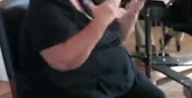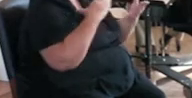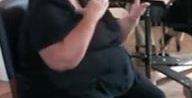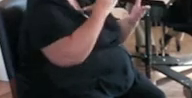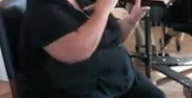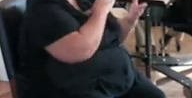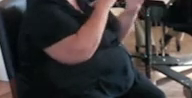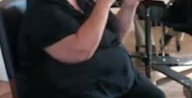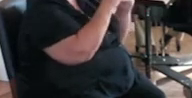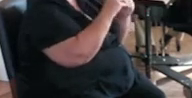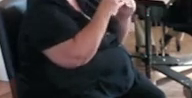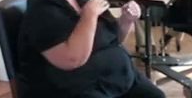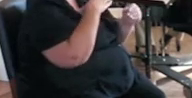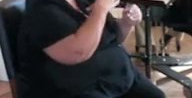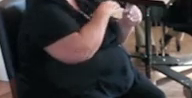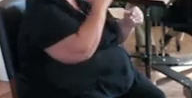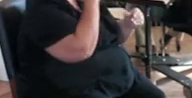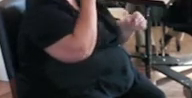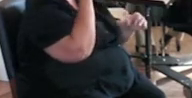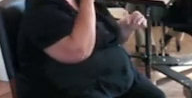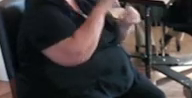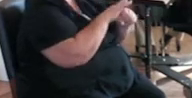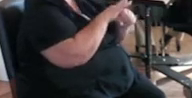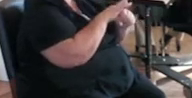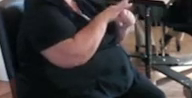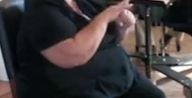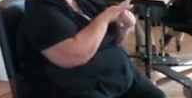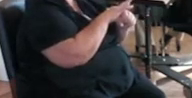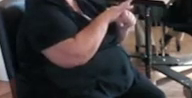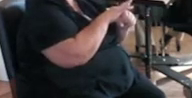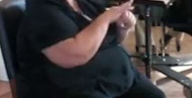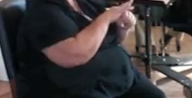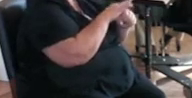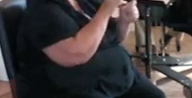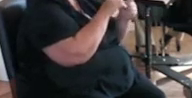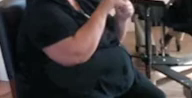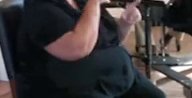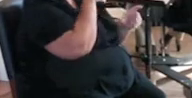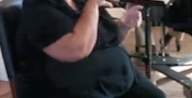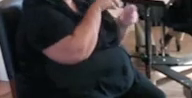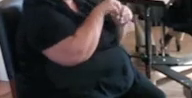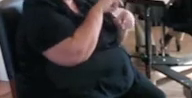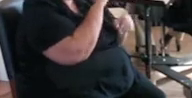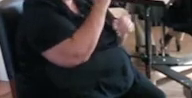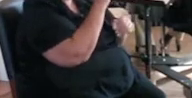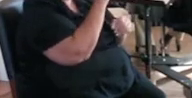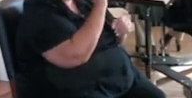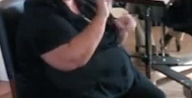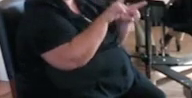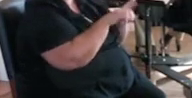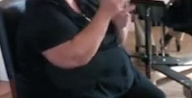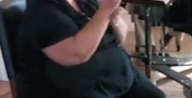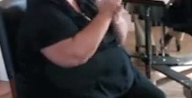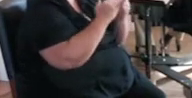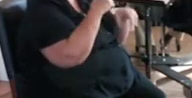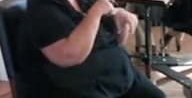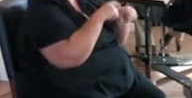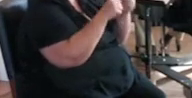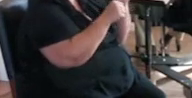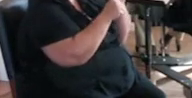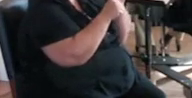council will be voting to include Judy as a part-time assistant pastor